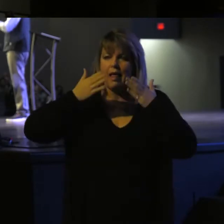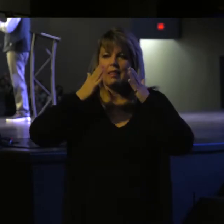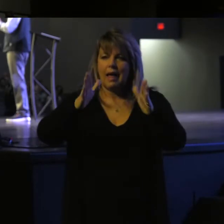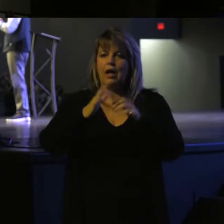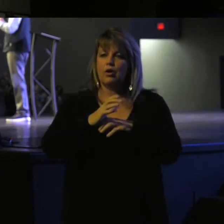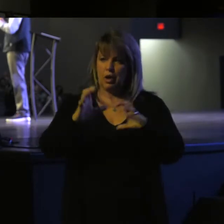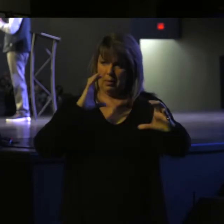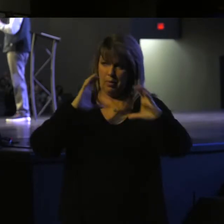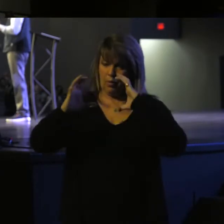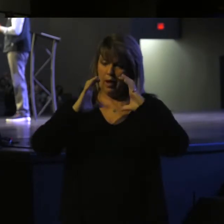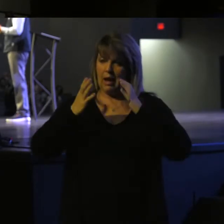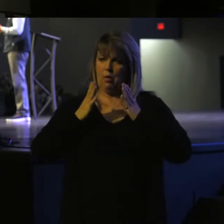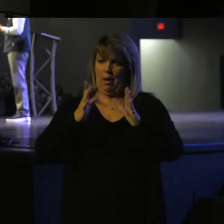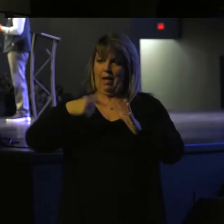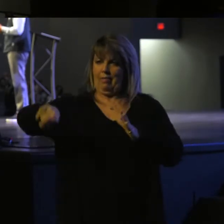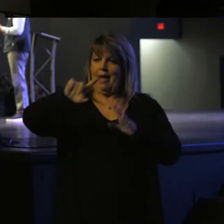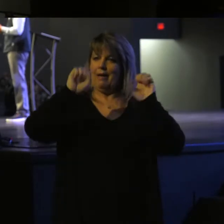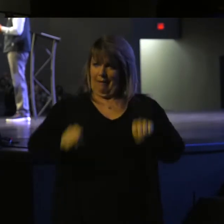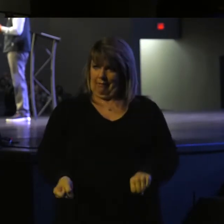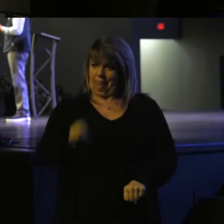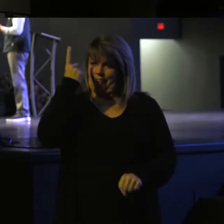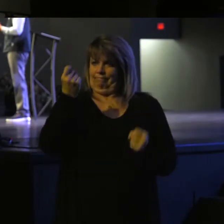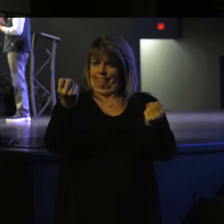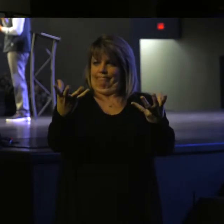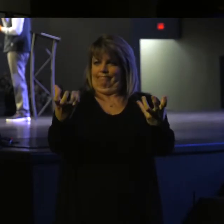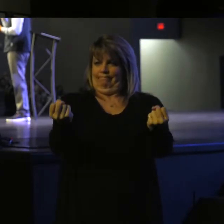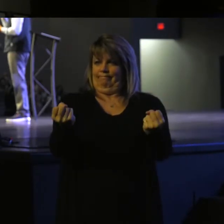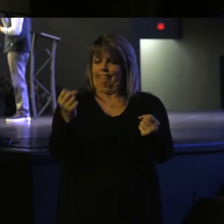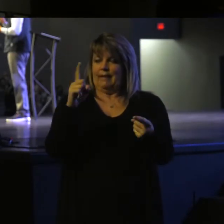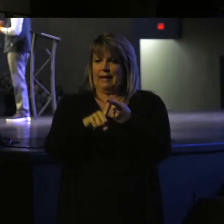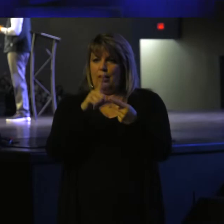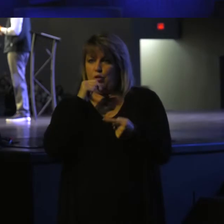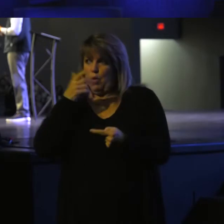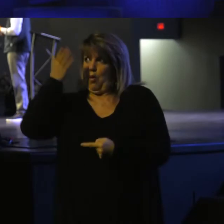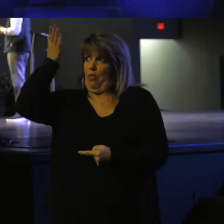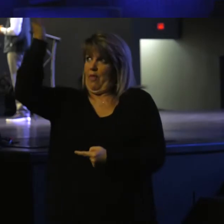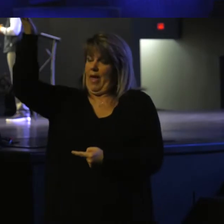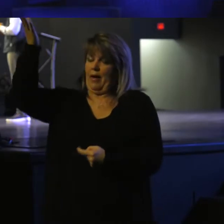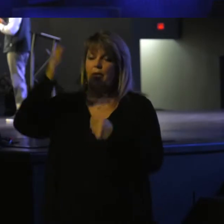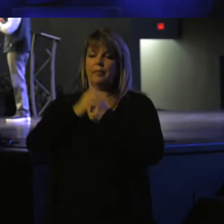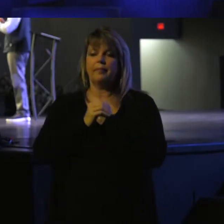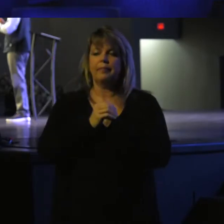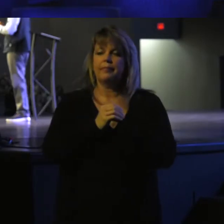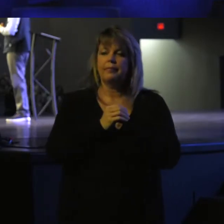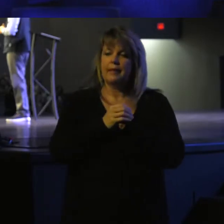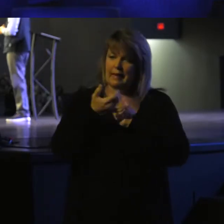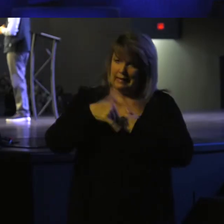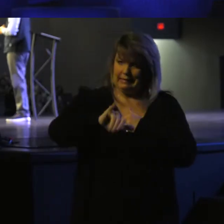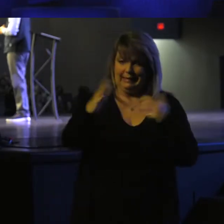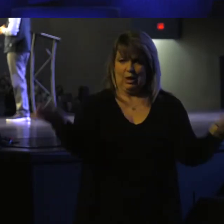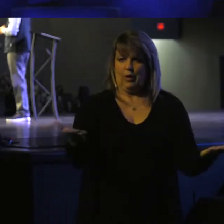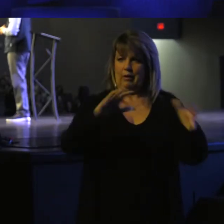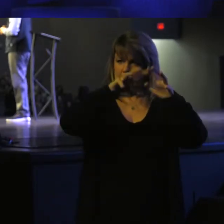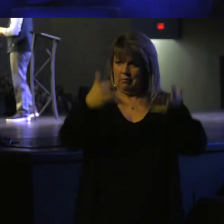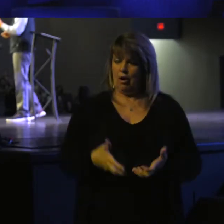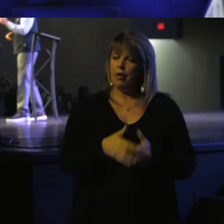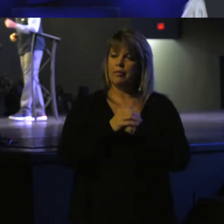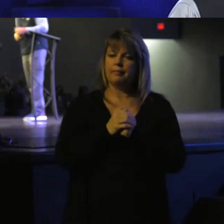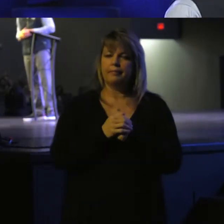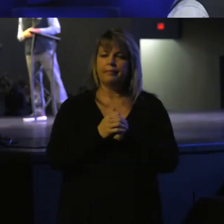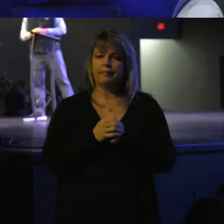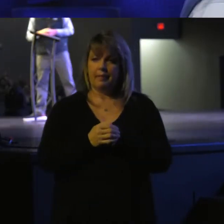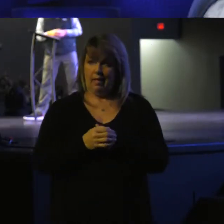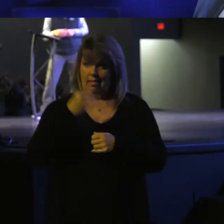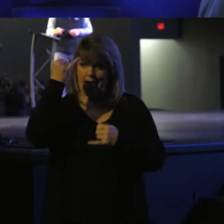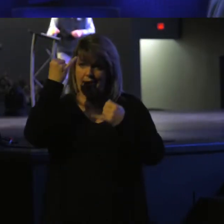be communicated in a way that they can comprehend it. Until the who are there, we're still here. Well, now